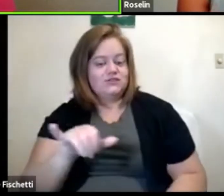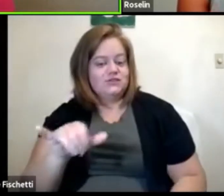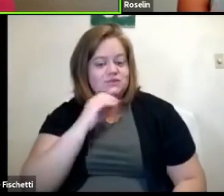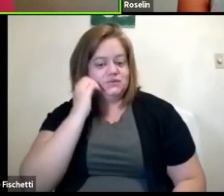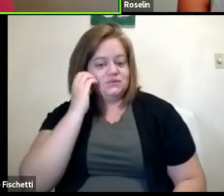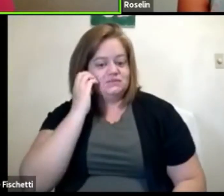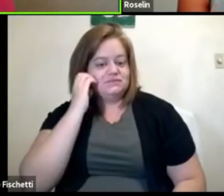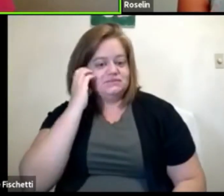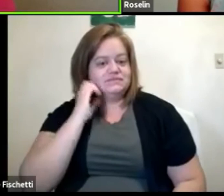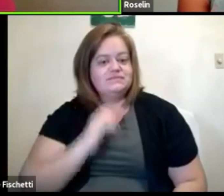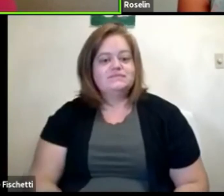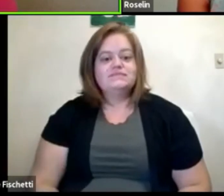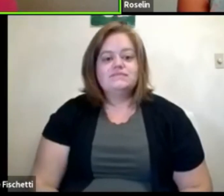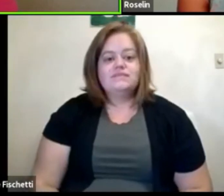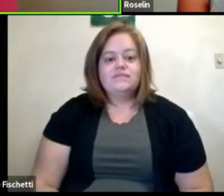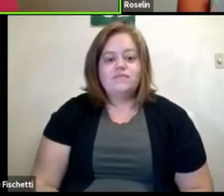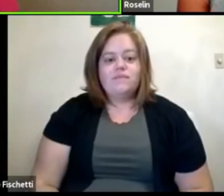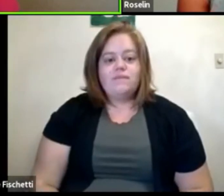time with us today.